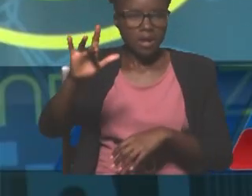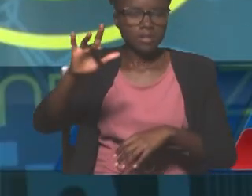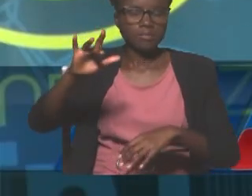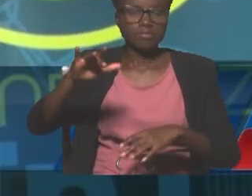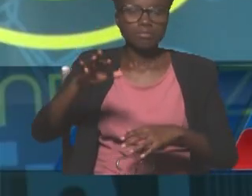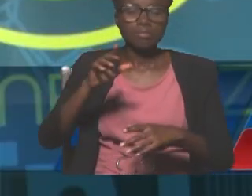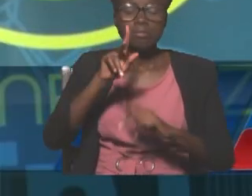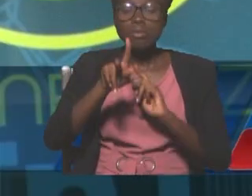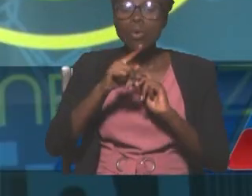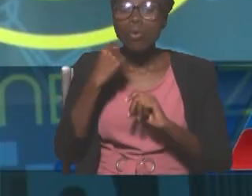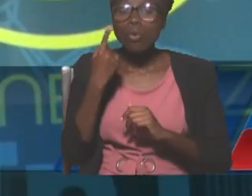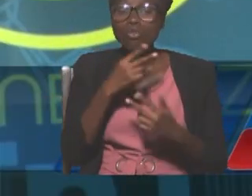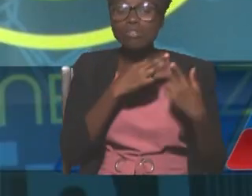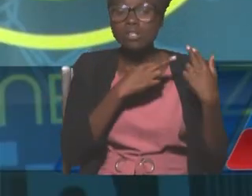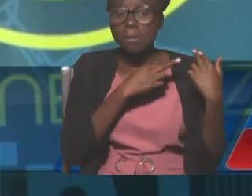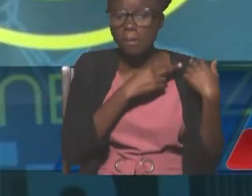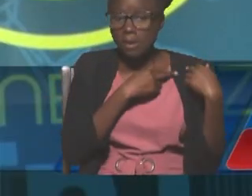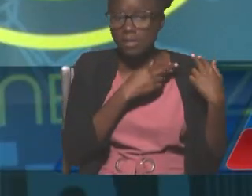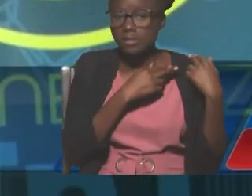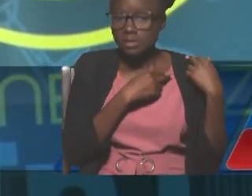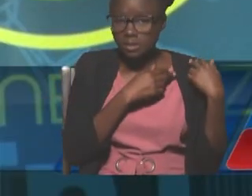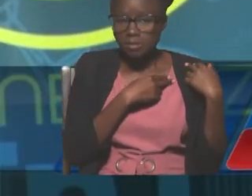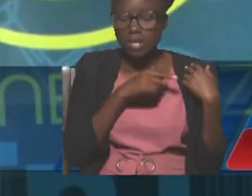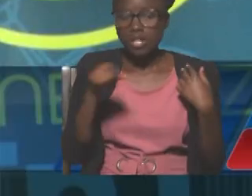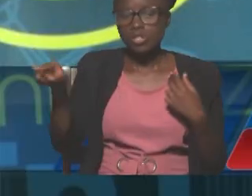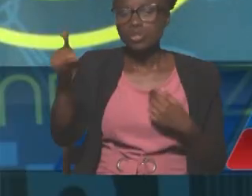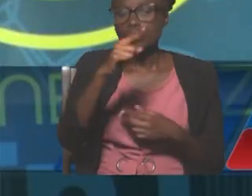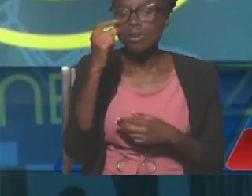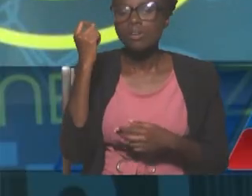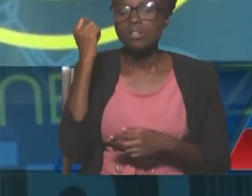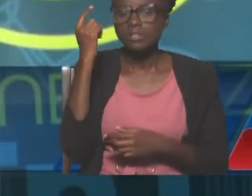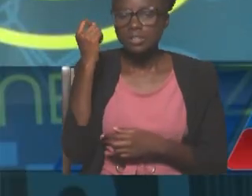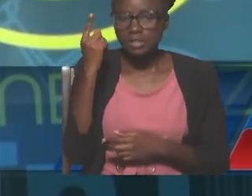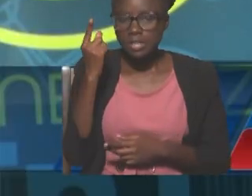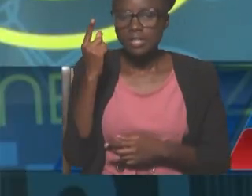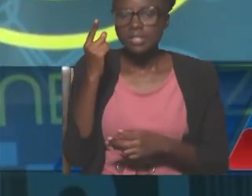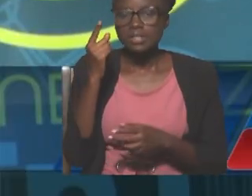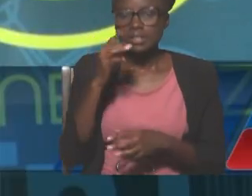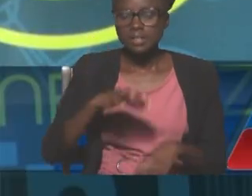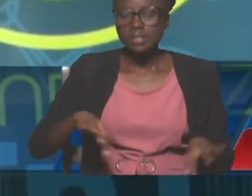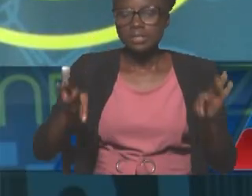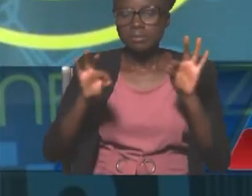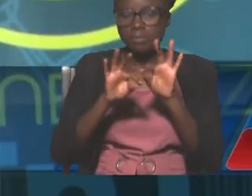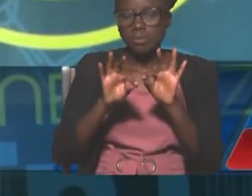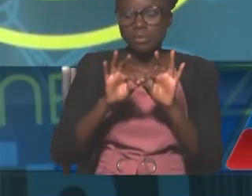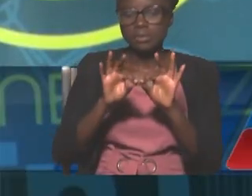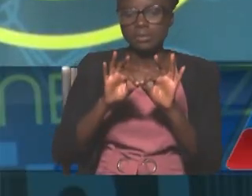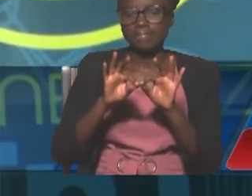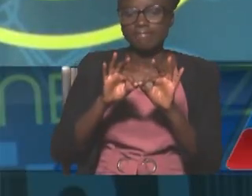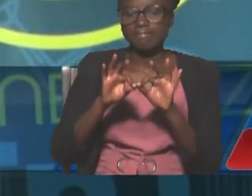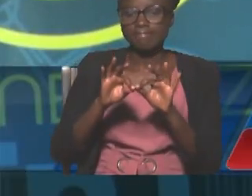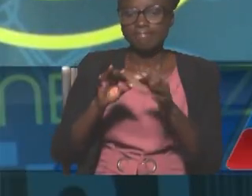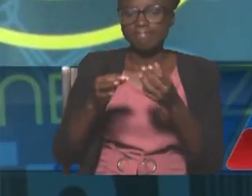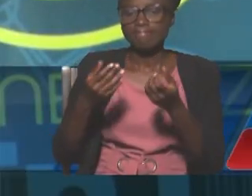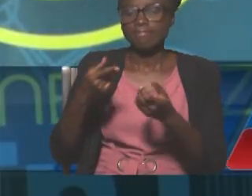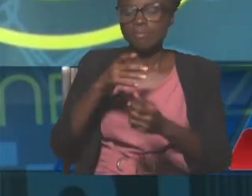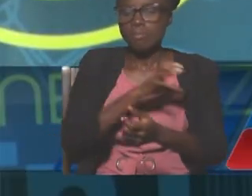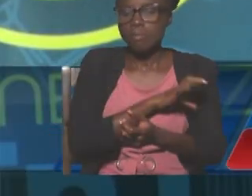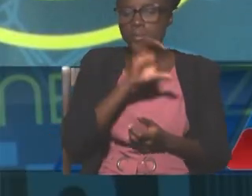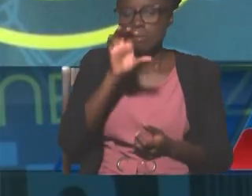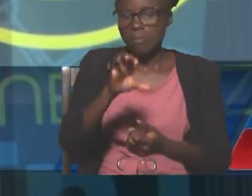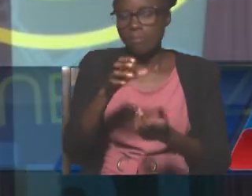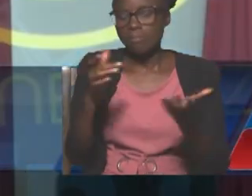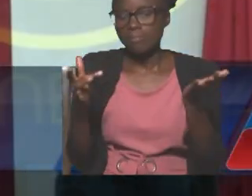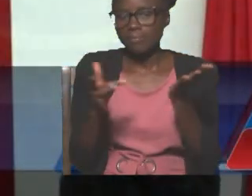socially responsible citizens who understand the urgency of climate action and the power of